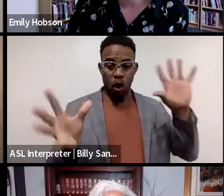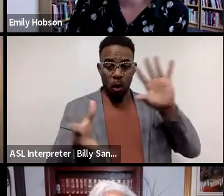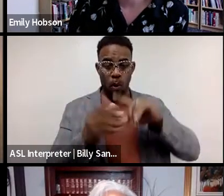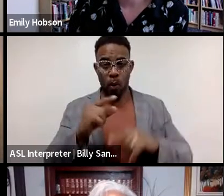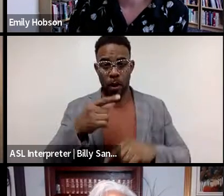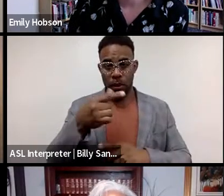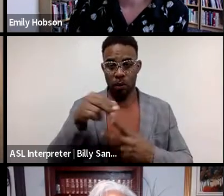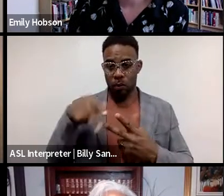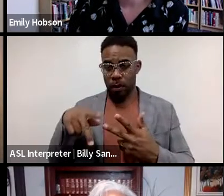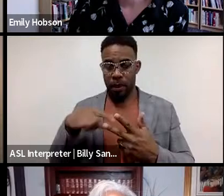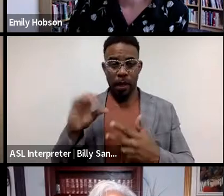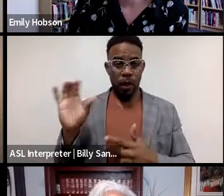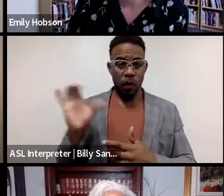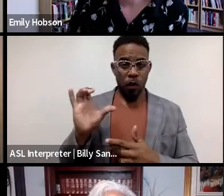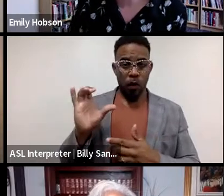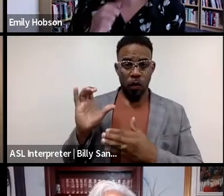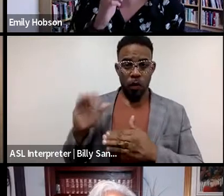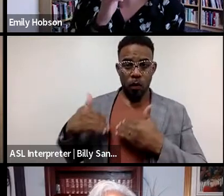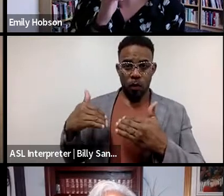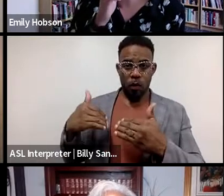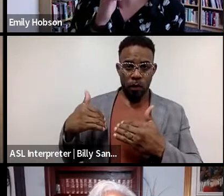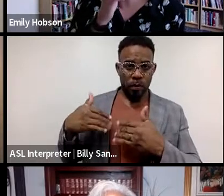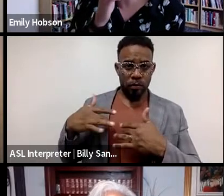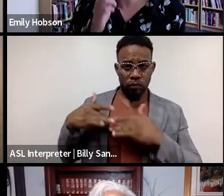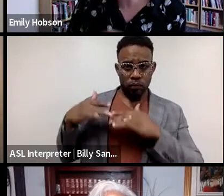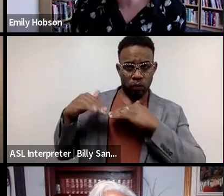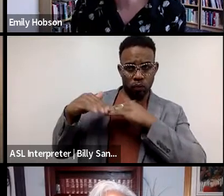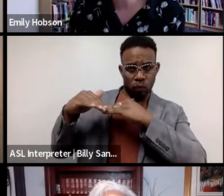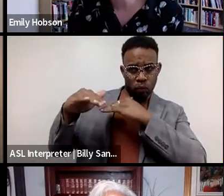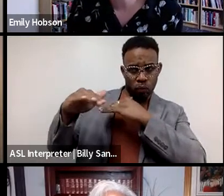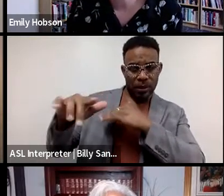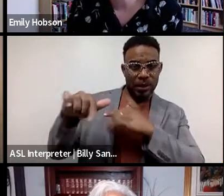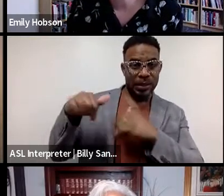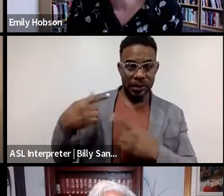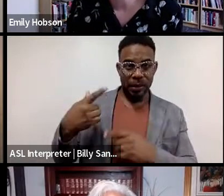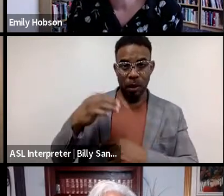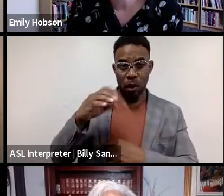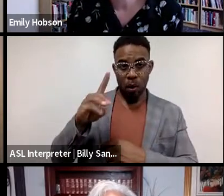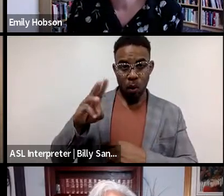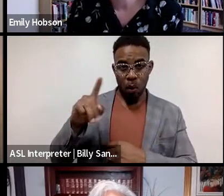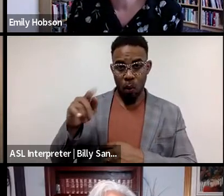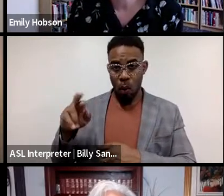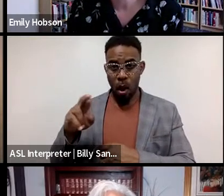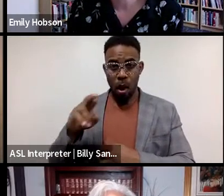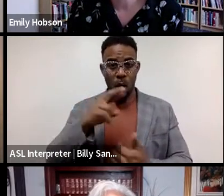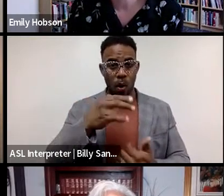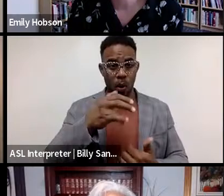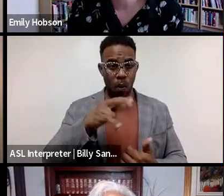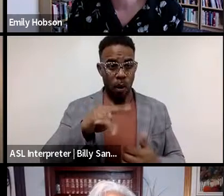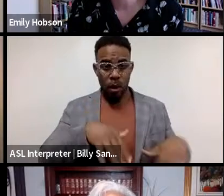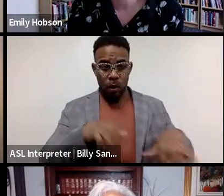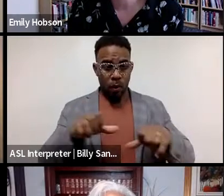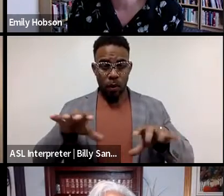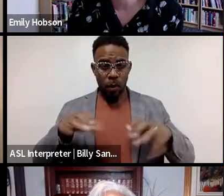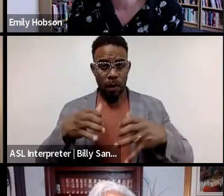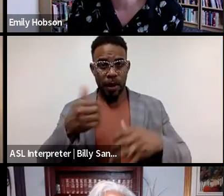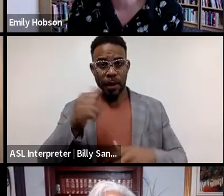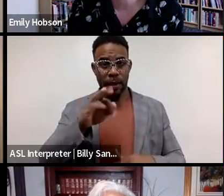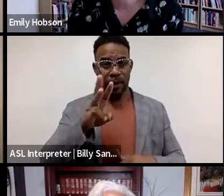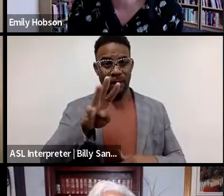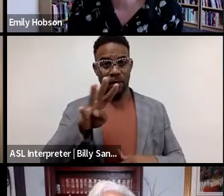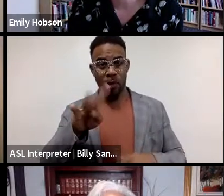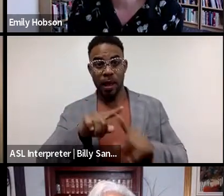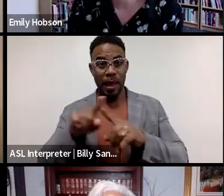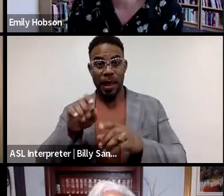GOP and the conservative movement have been trending since Goldwater and Reagan took over the party in 1964 as